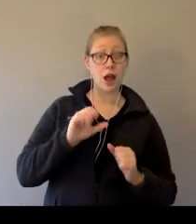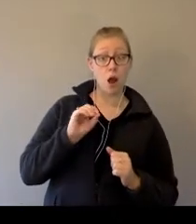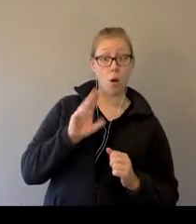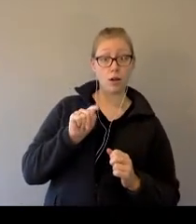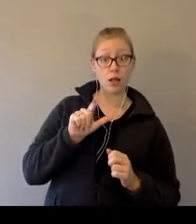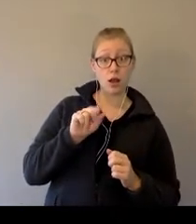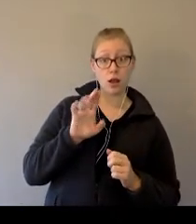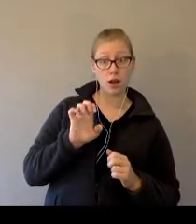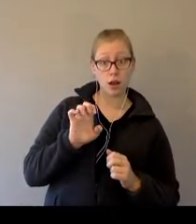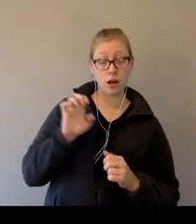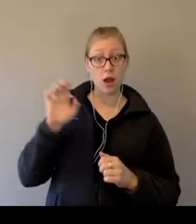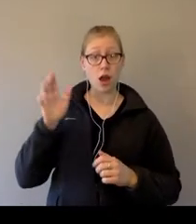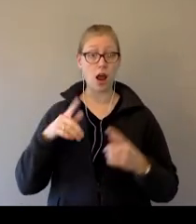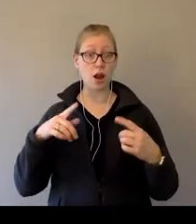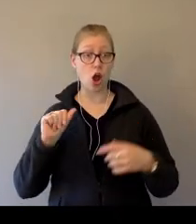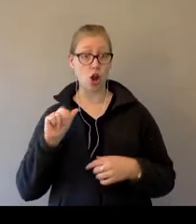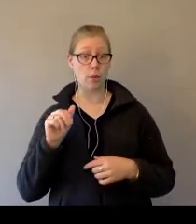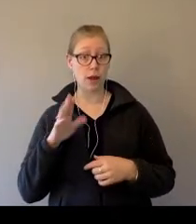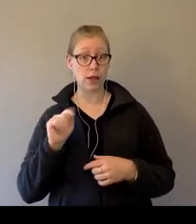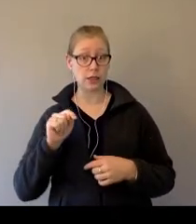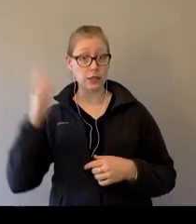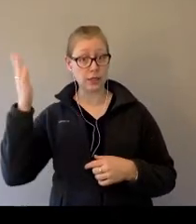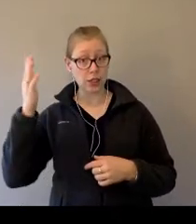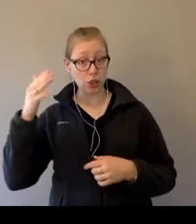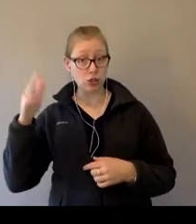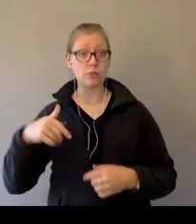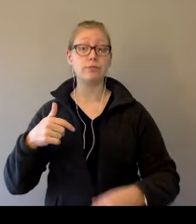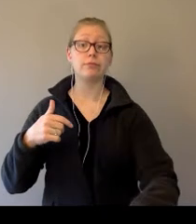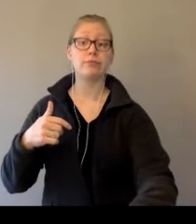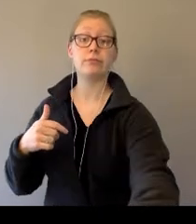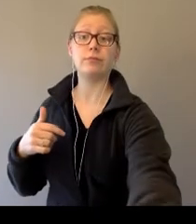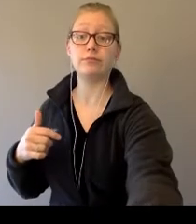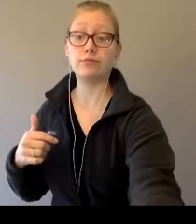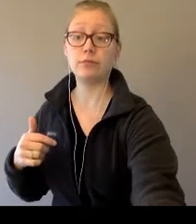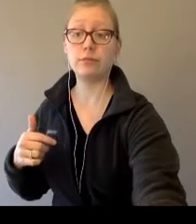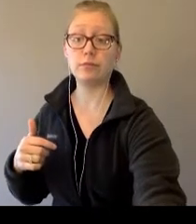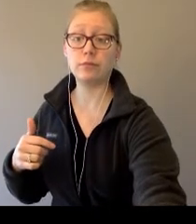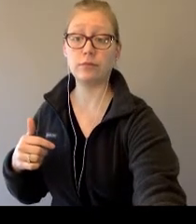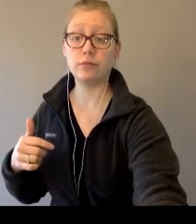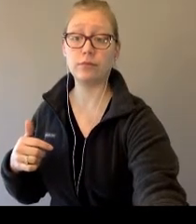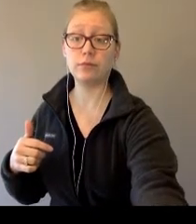counterclaims and provide rebuttals. And 3, I can write an effective conclusion.